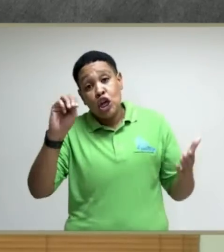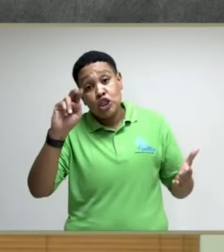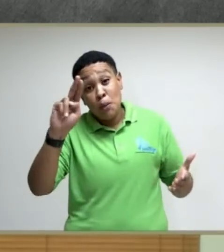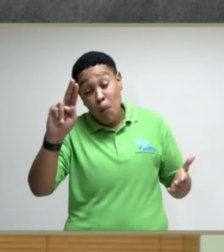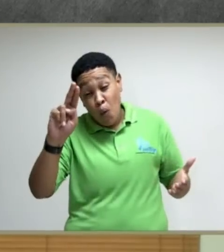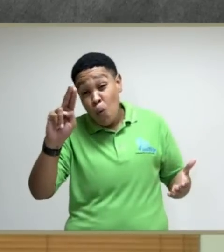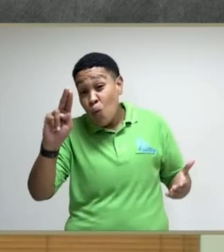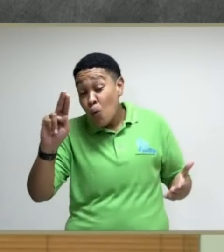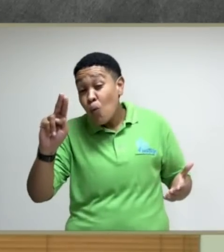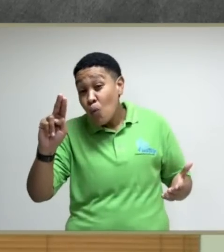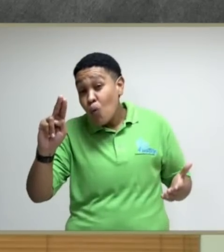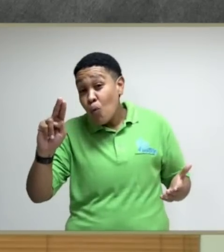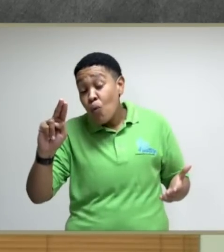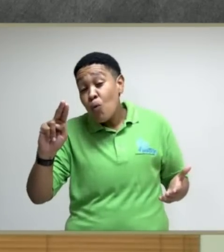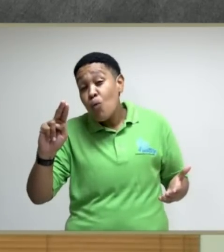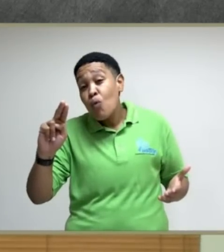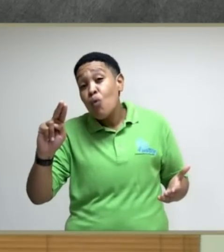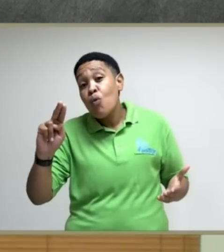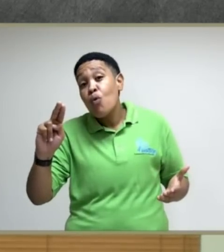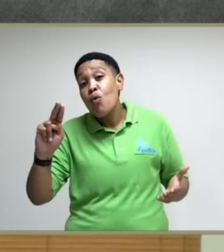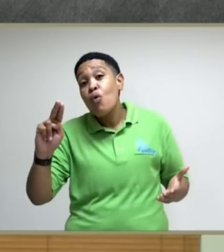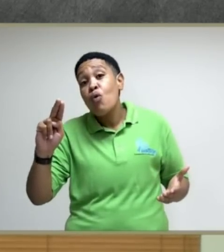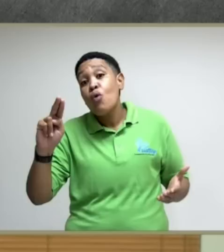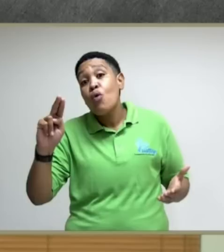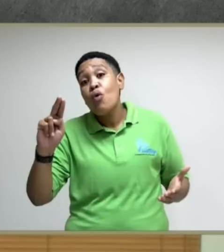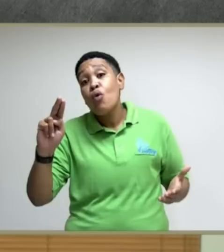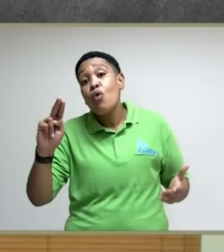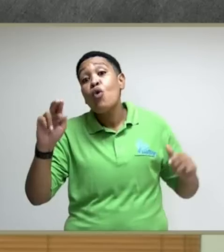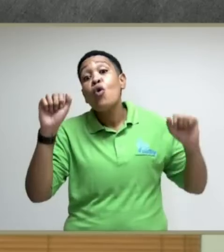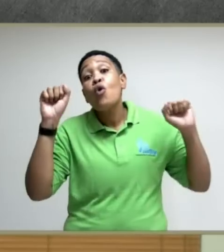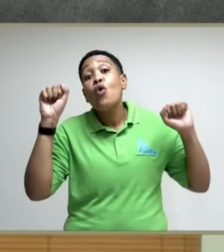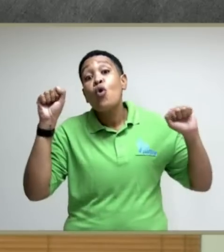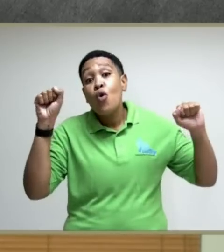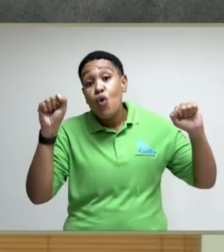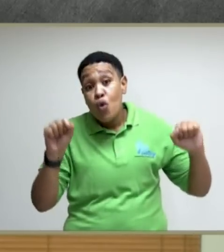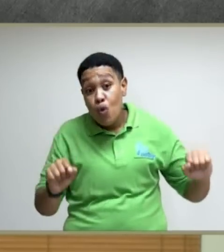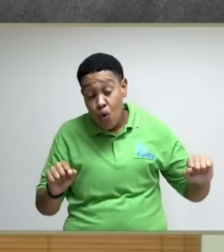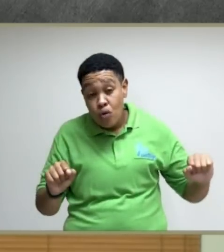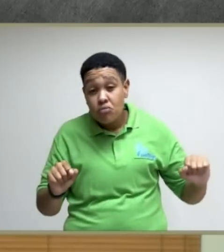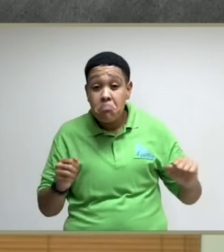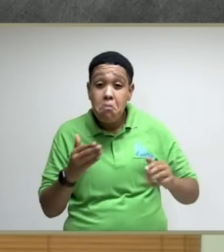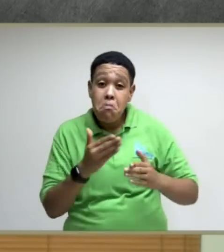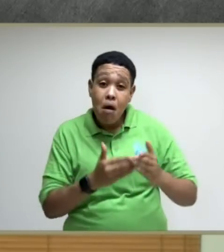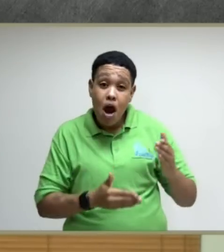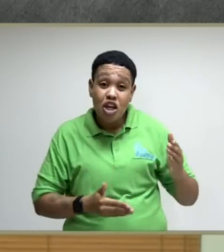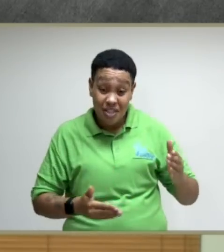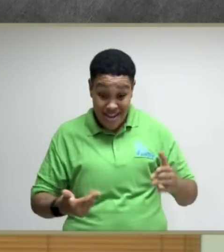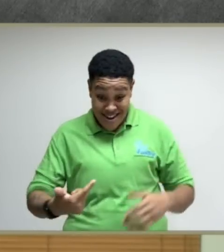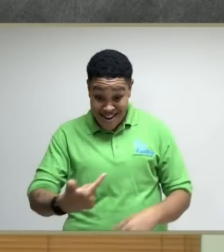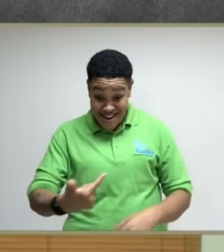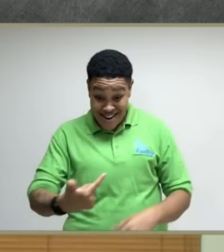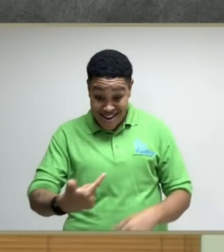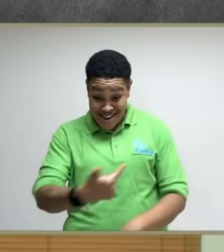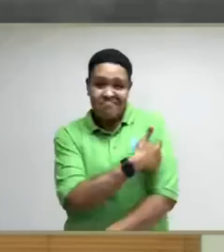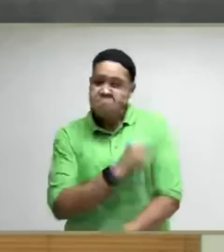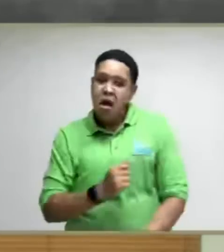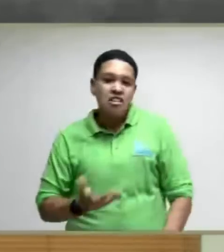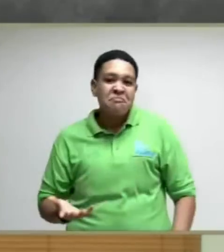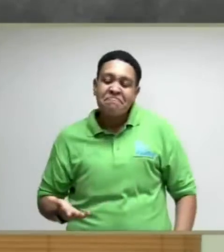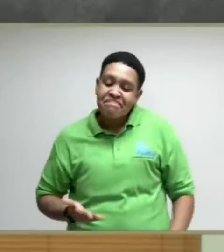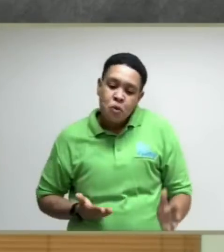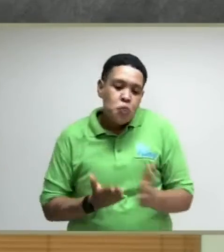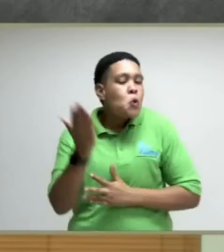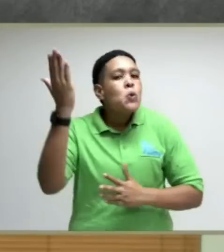could partially evade the antibodies we get from vaccination. So this is even